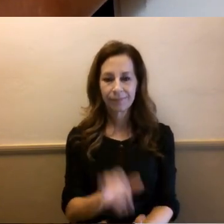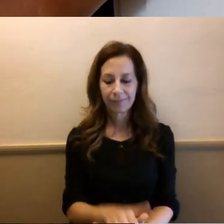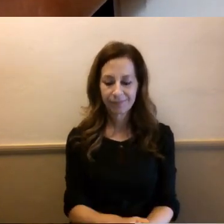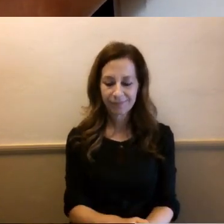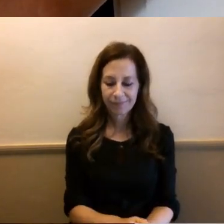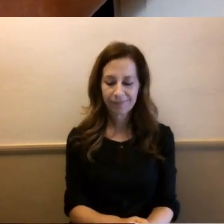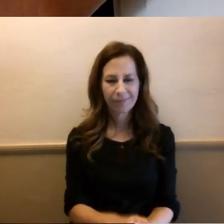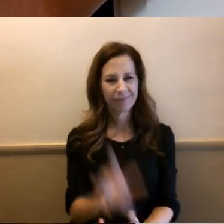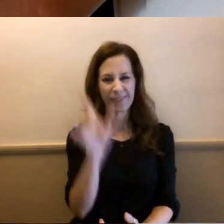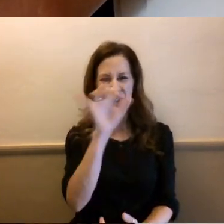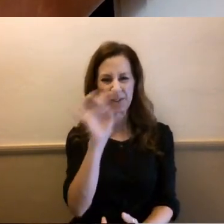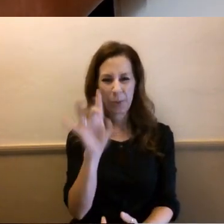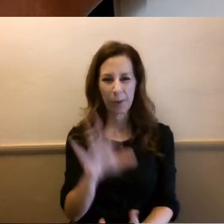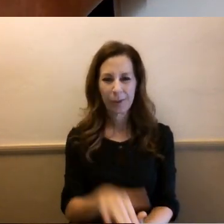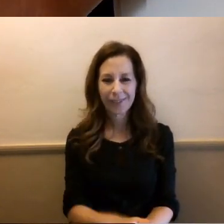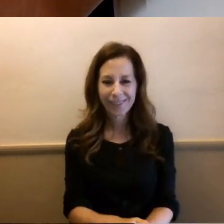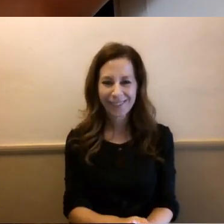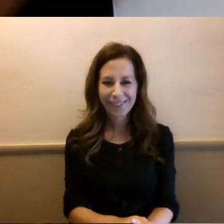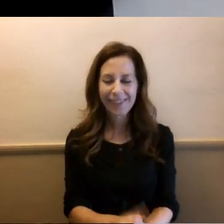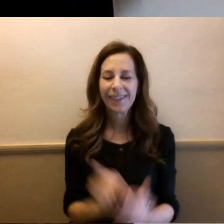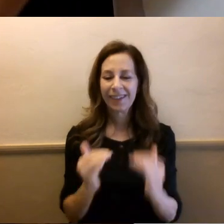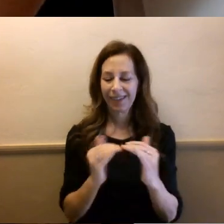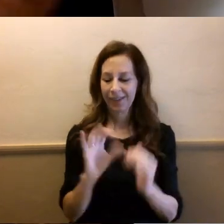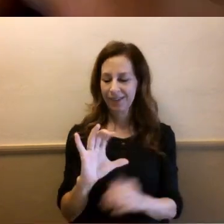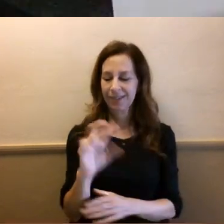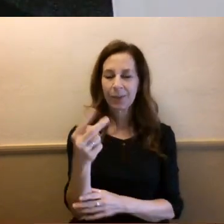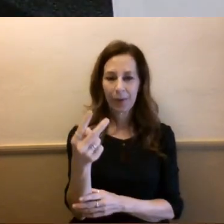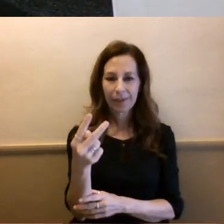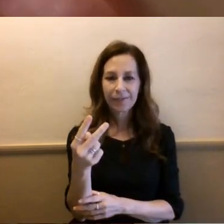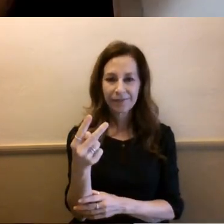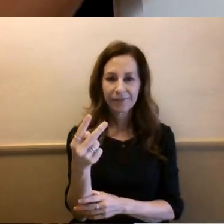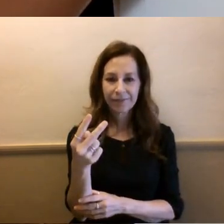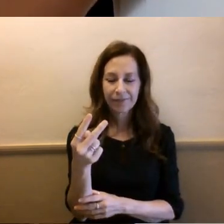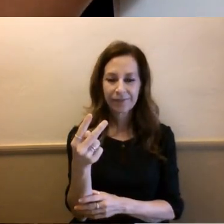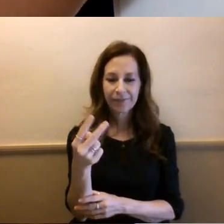Ooh, that looks horrible. Okay, equals C squared.